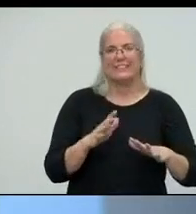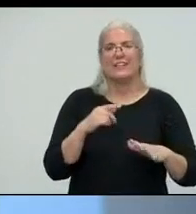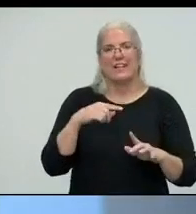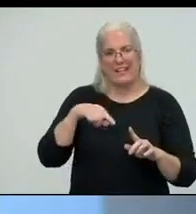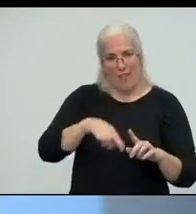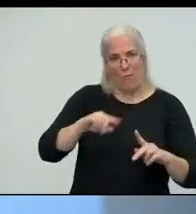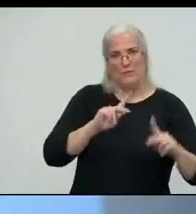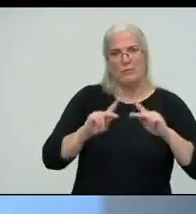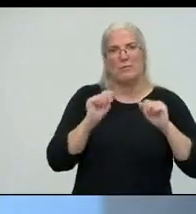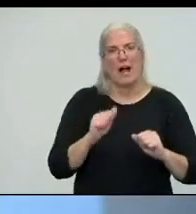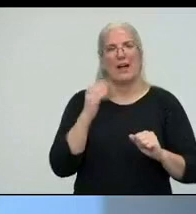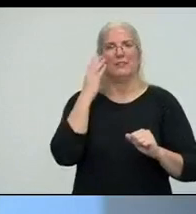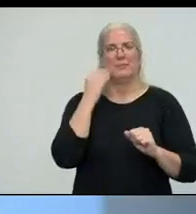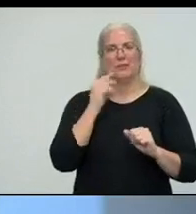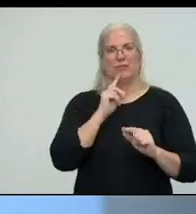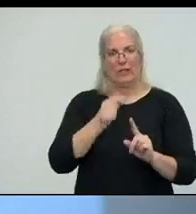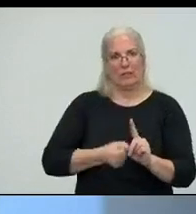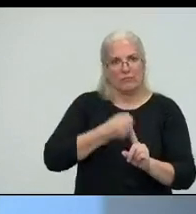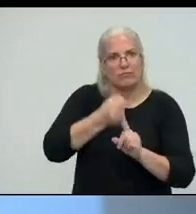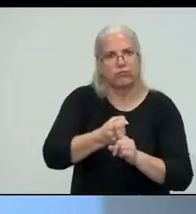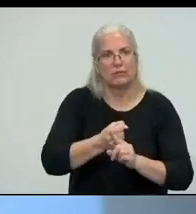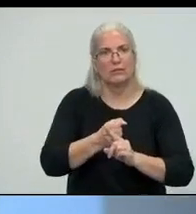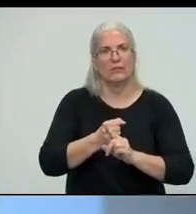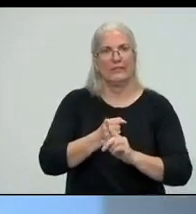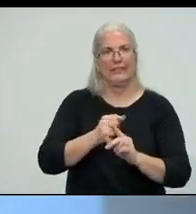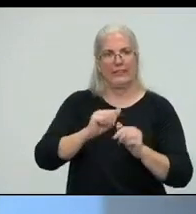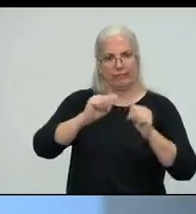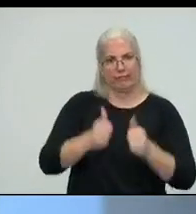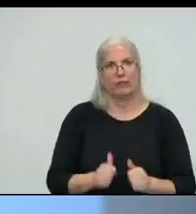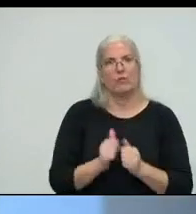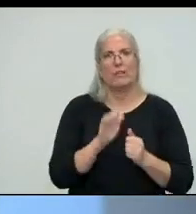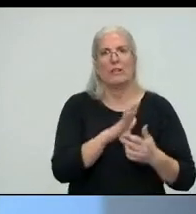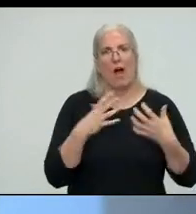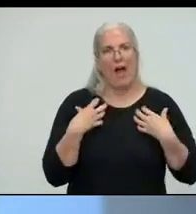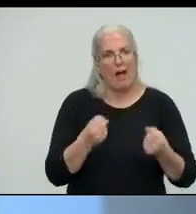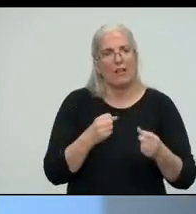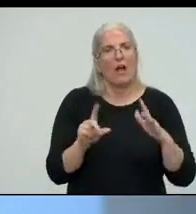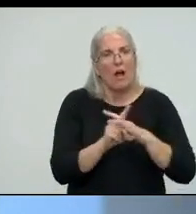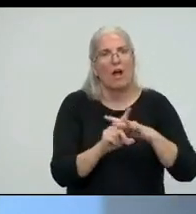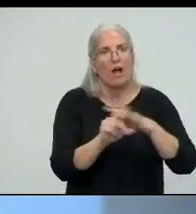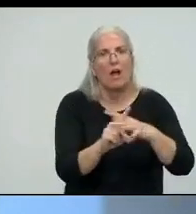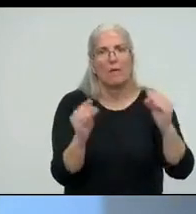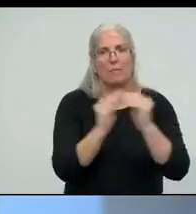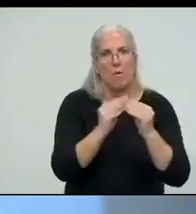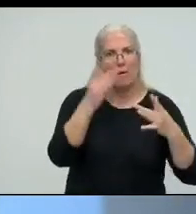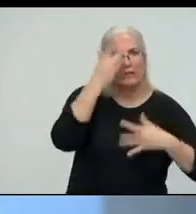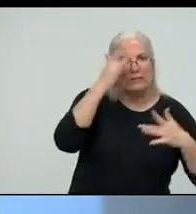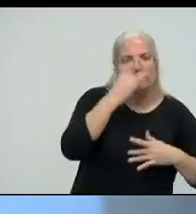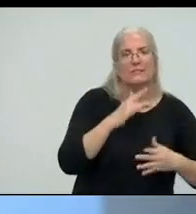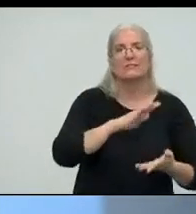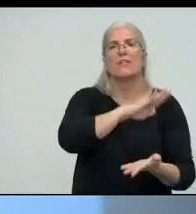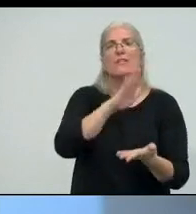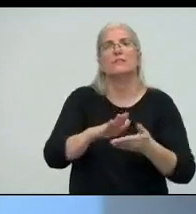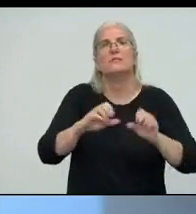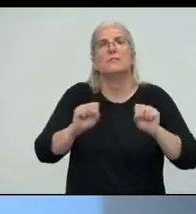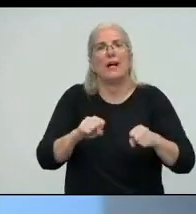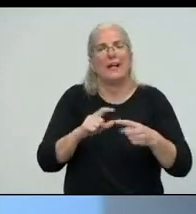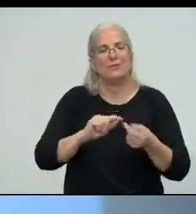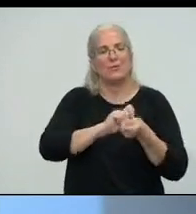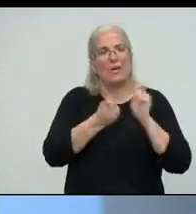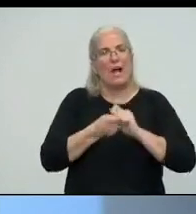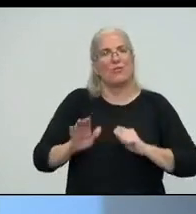these chronic diseases, less ability to really change their behavior, get the care they